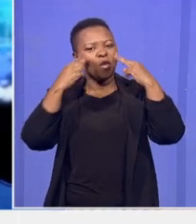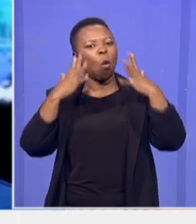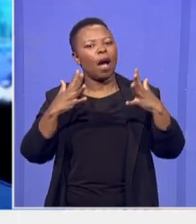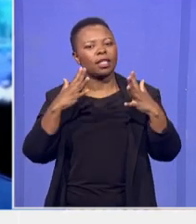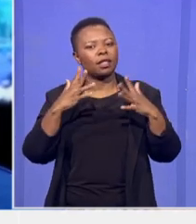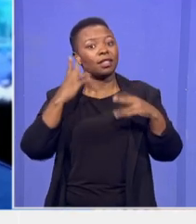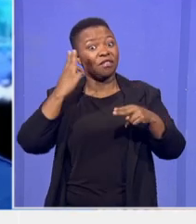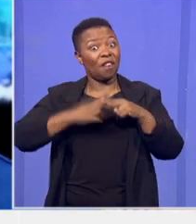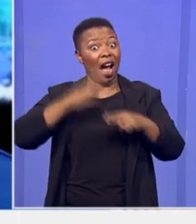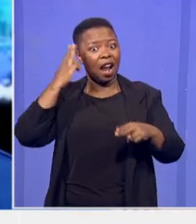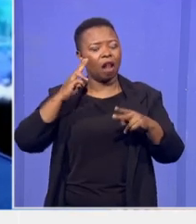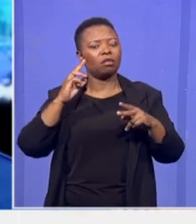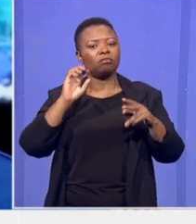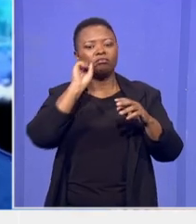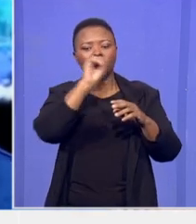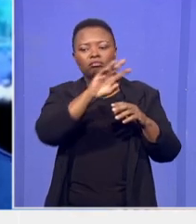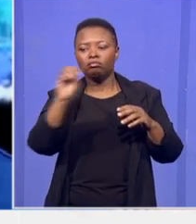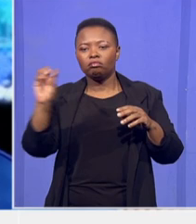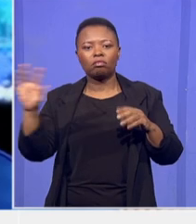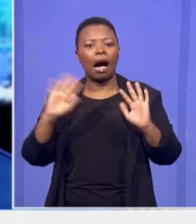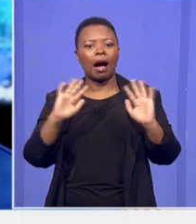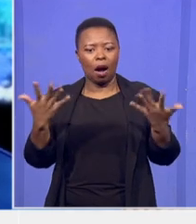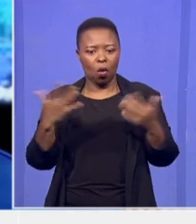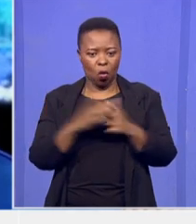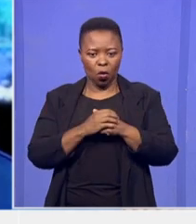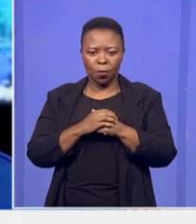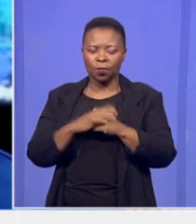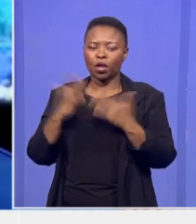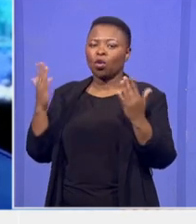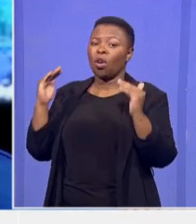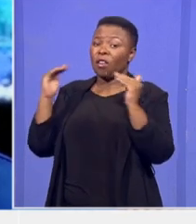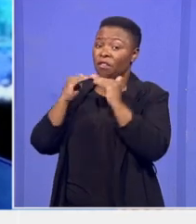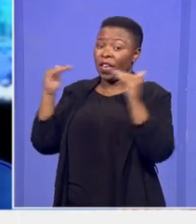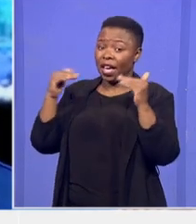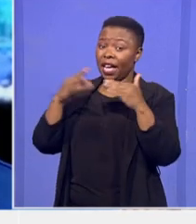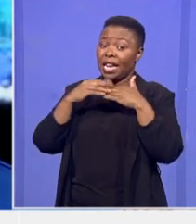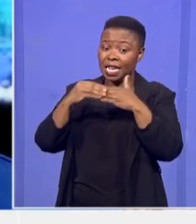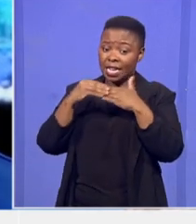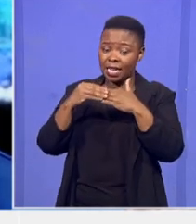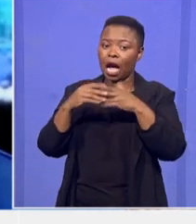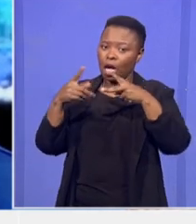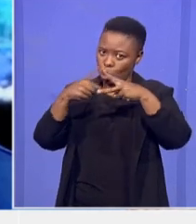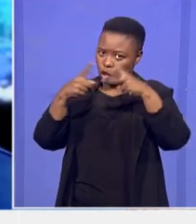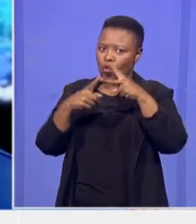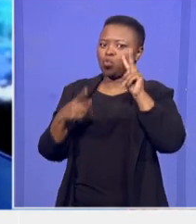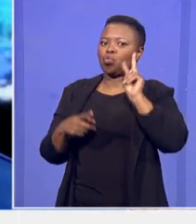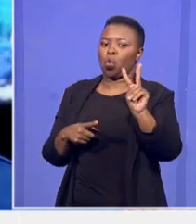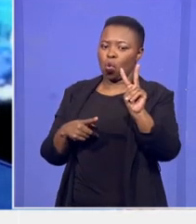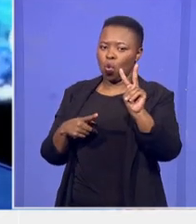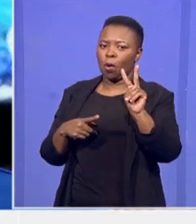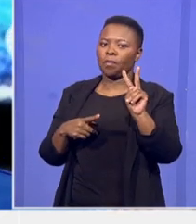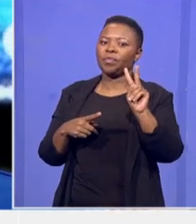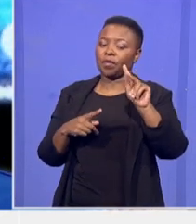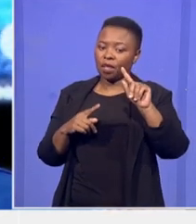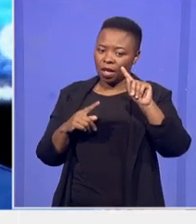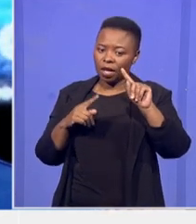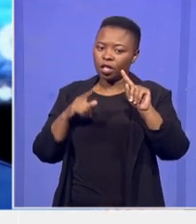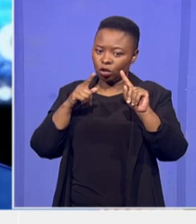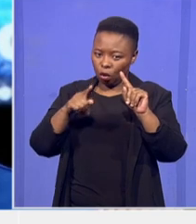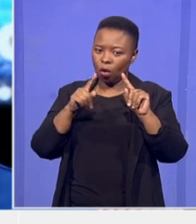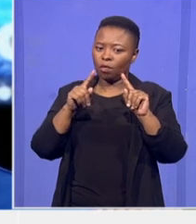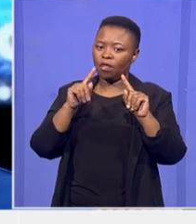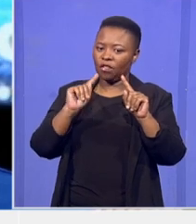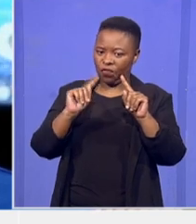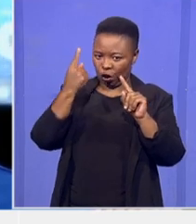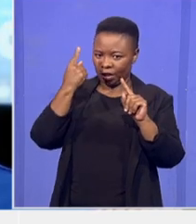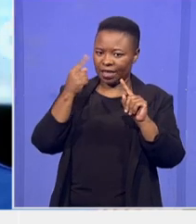tallied out? Yeah, so look, in terms of the federal leader position with two candidates, of course, a simple first past the post.